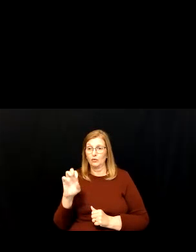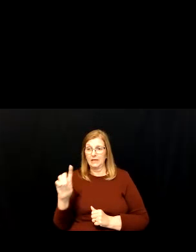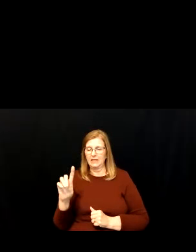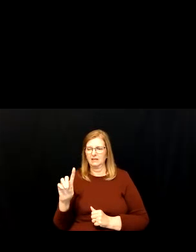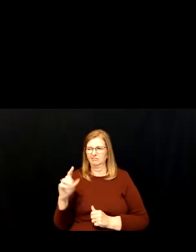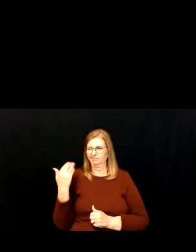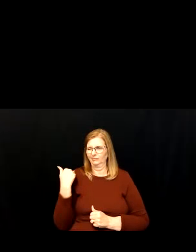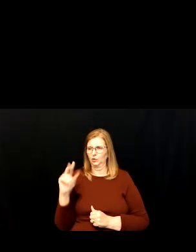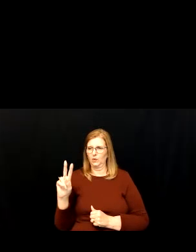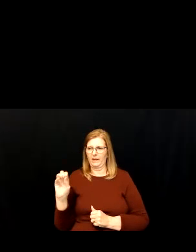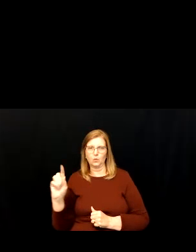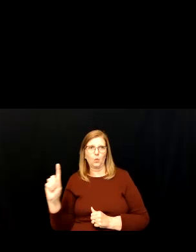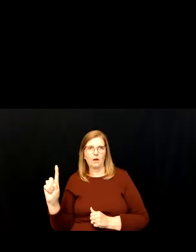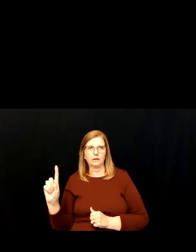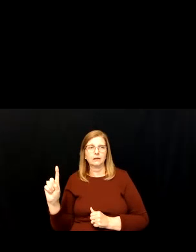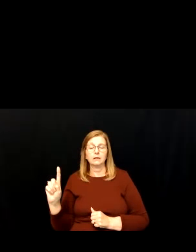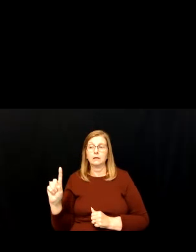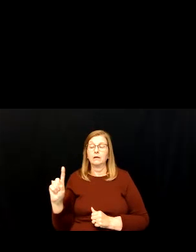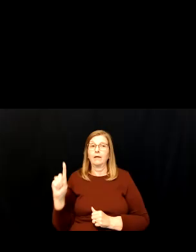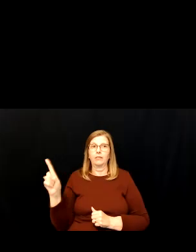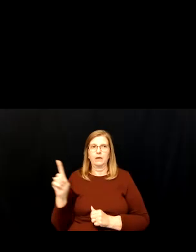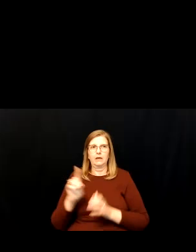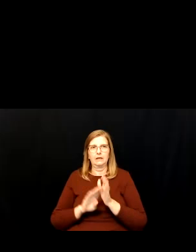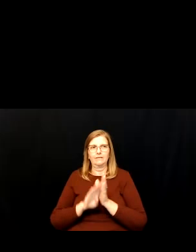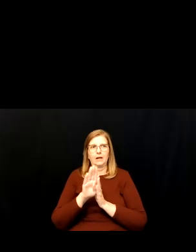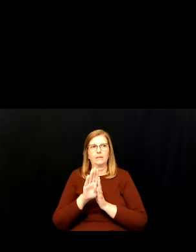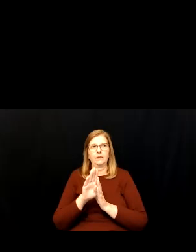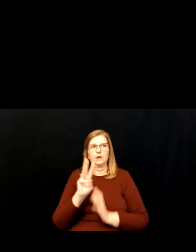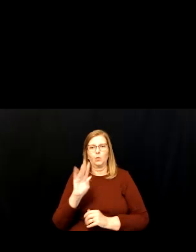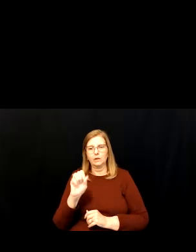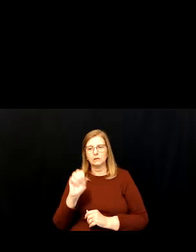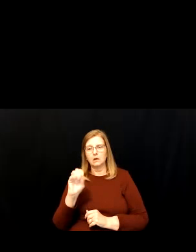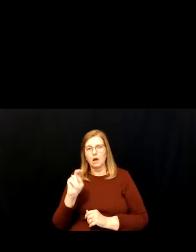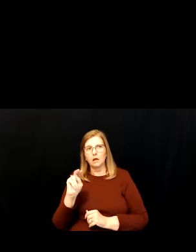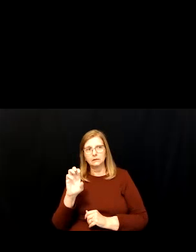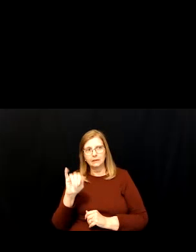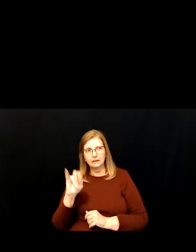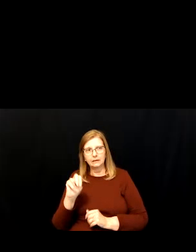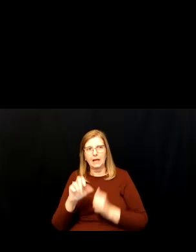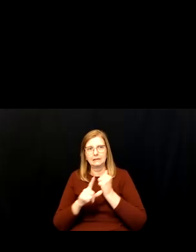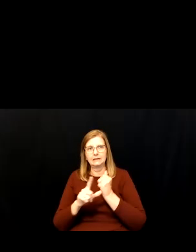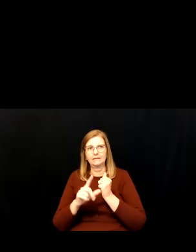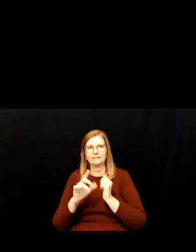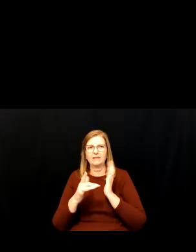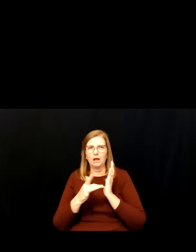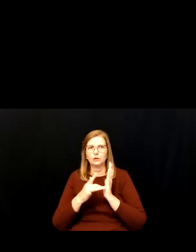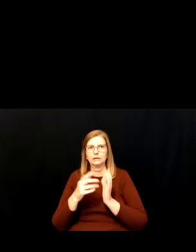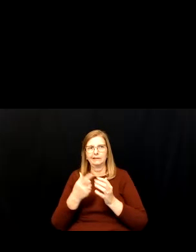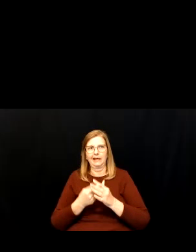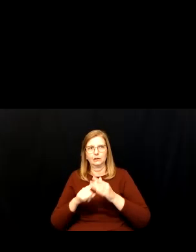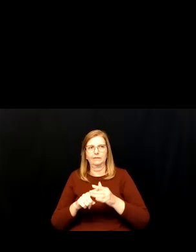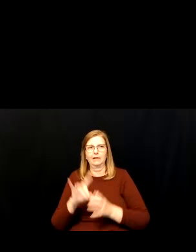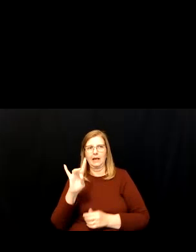2001, and they developed the Wisconsin Assistive Technology Initiative at 800